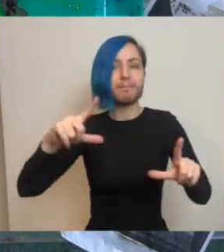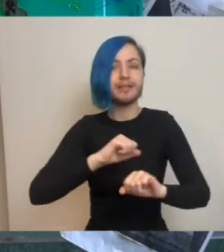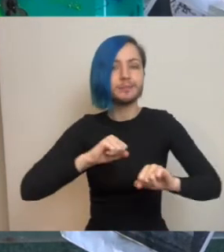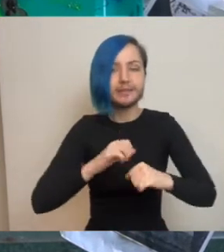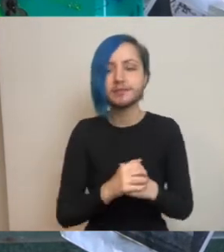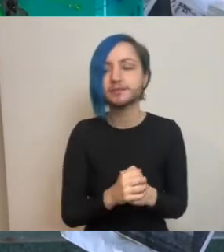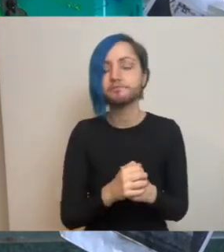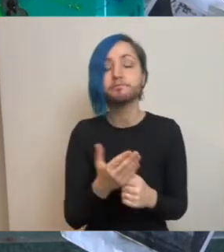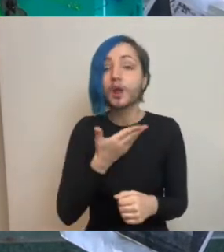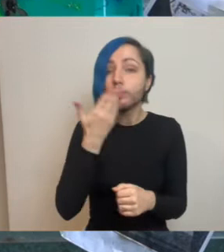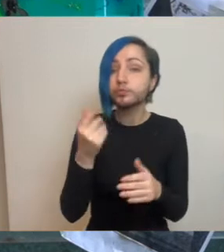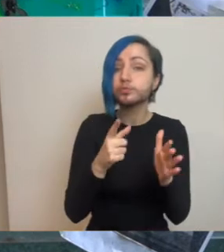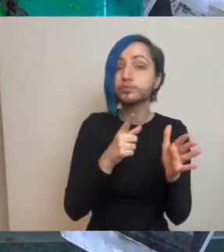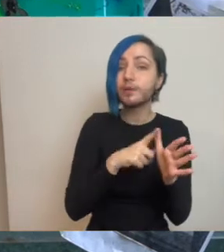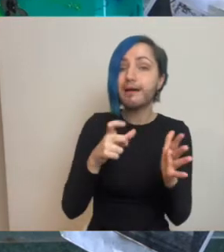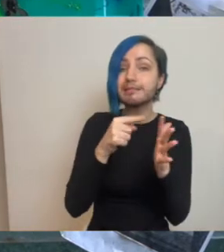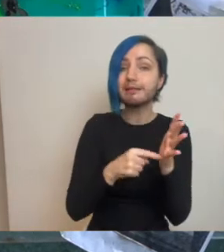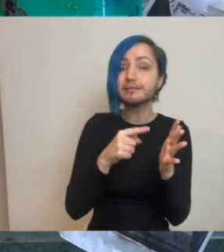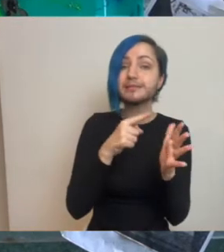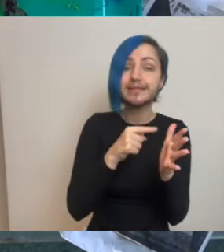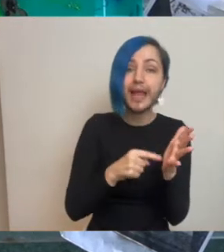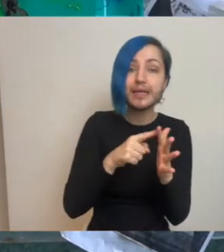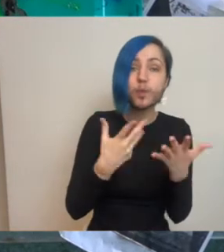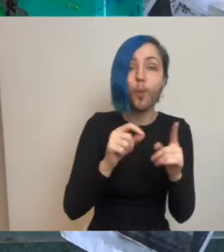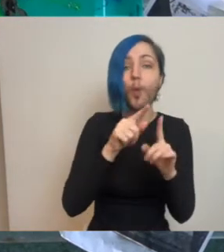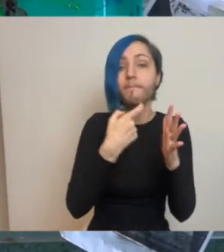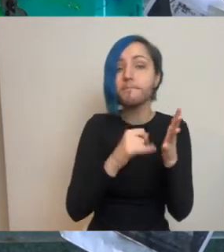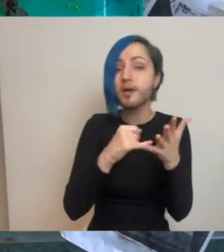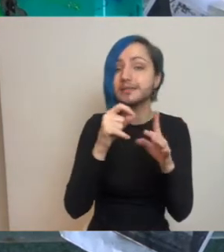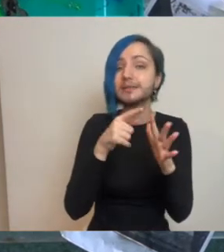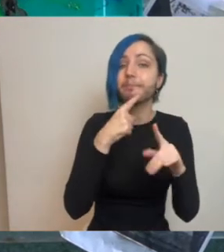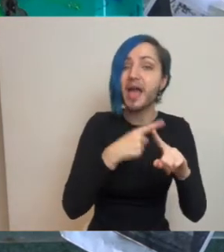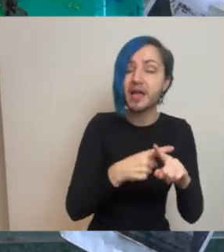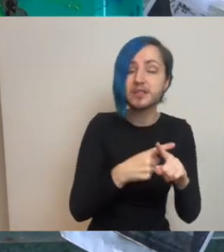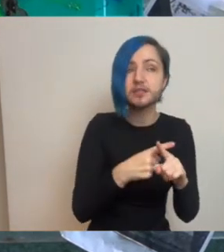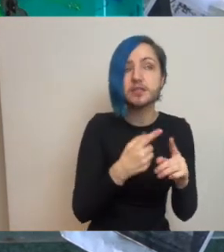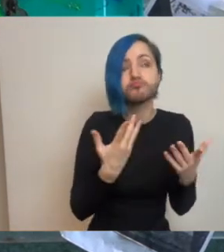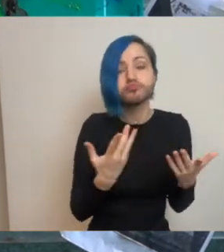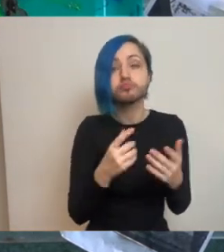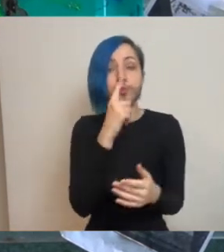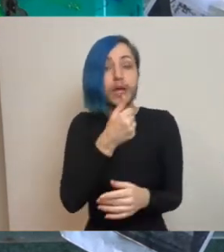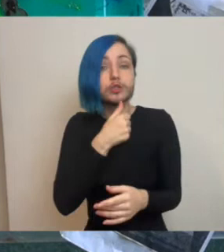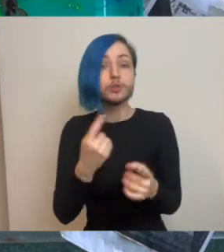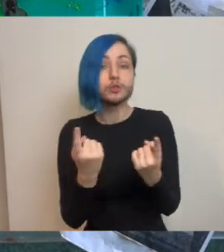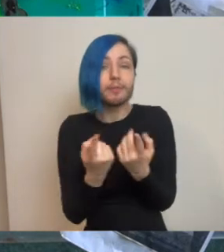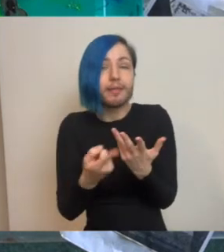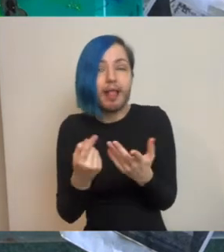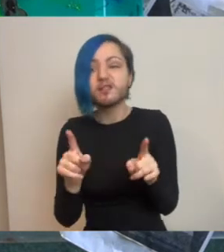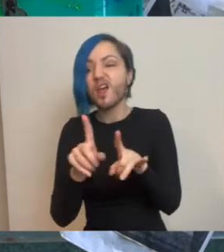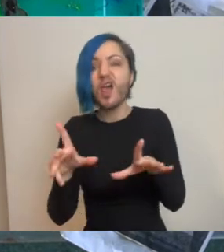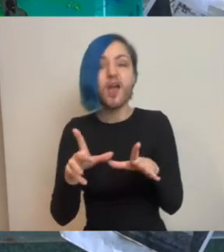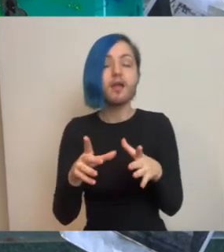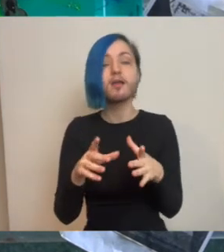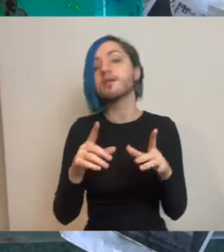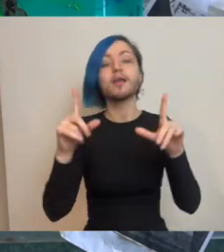have acetate or perspex, then you can use something like, something else, like a picture